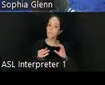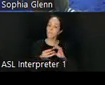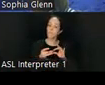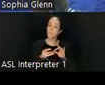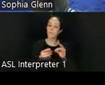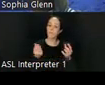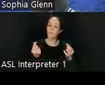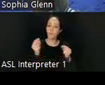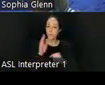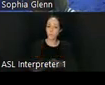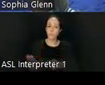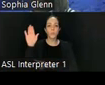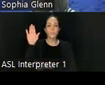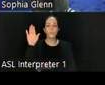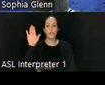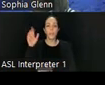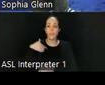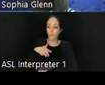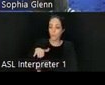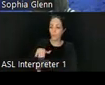you would like to speak.